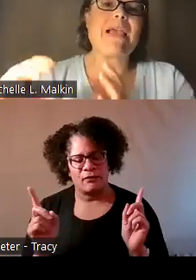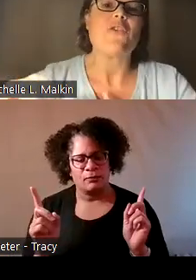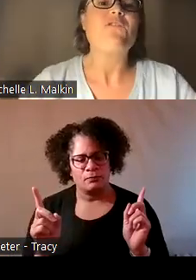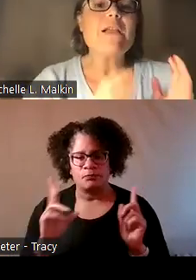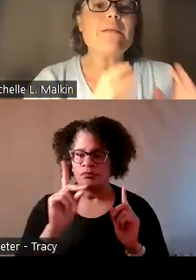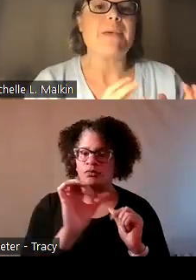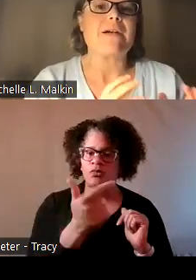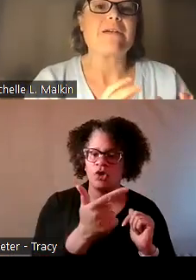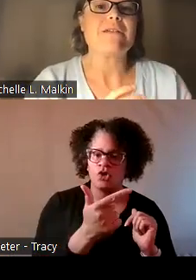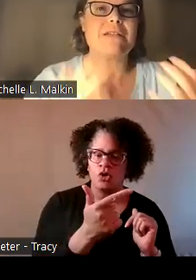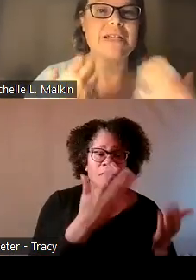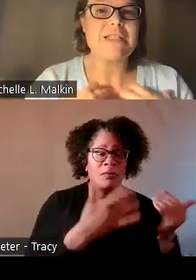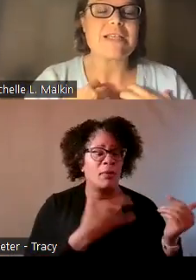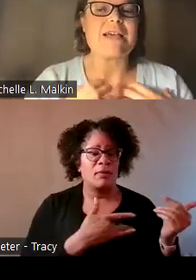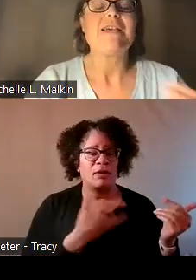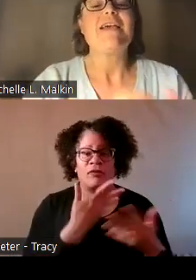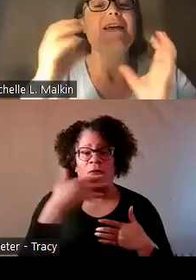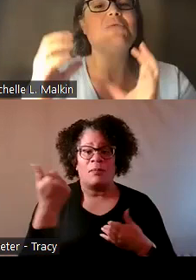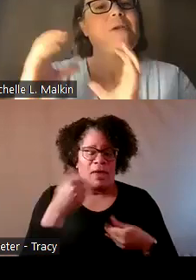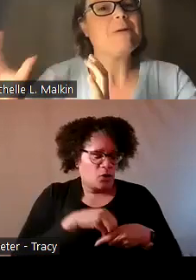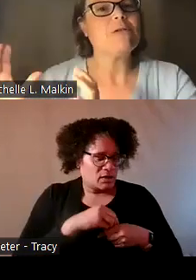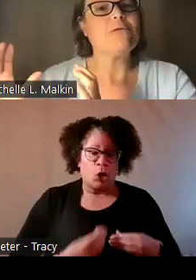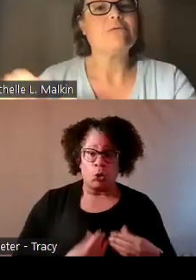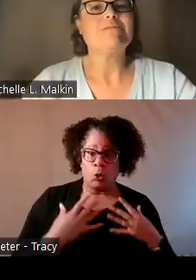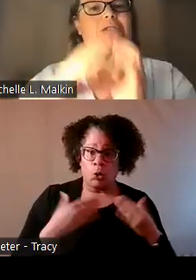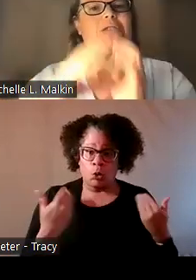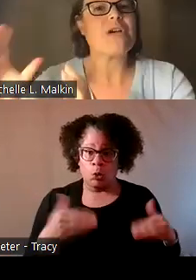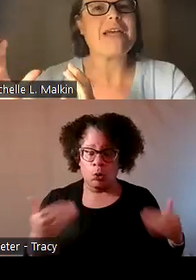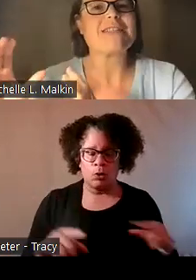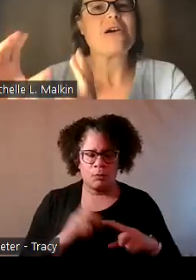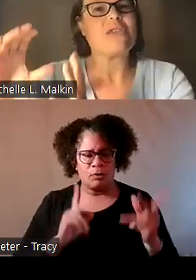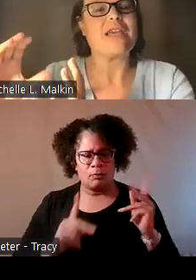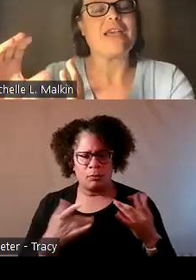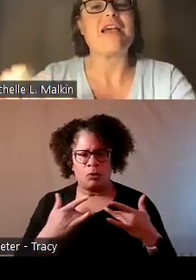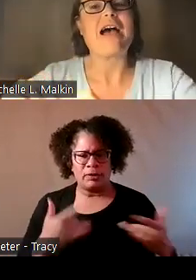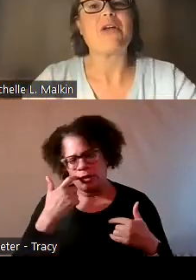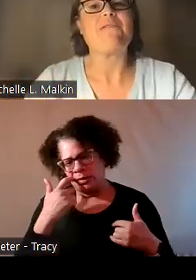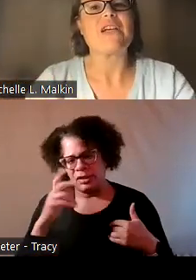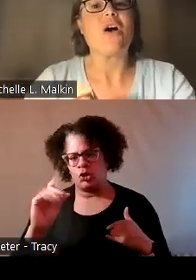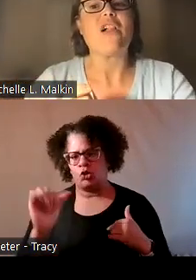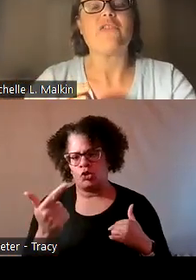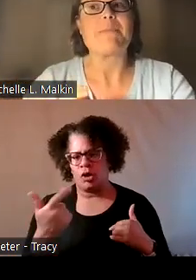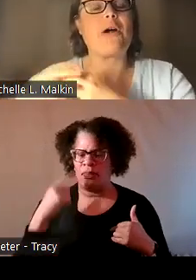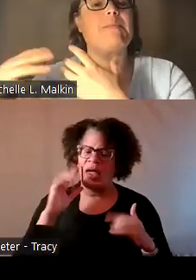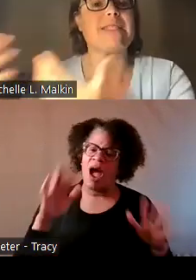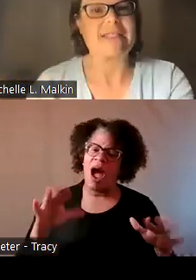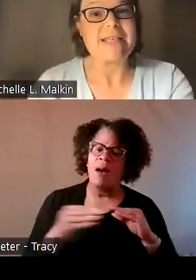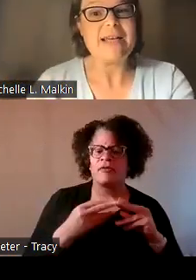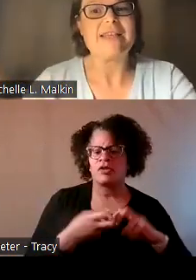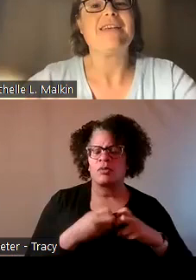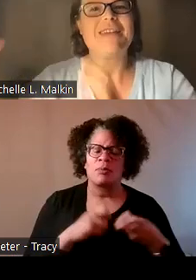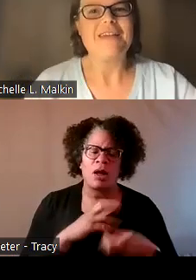may make you feel better inside, people who are drug addicts aren't thinking, I'm going to fix all of my problems